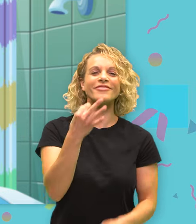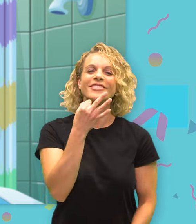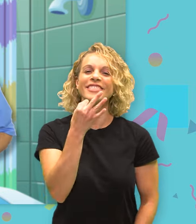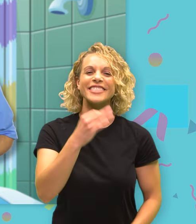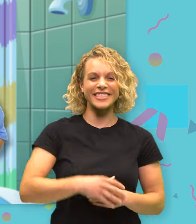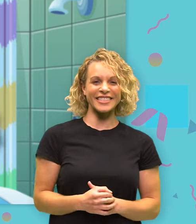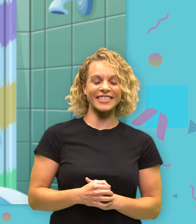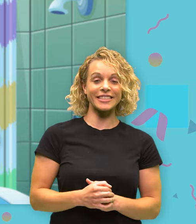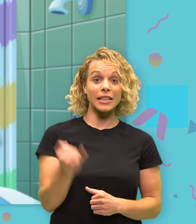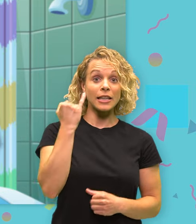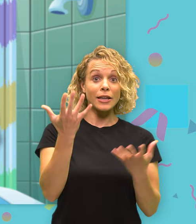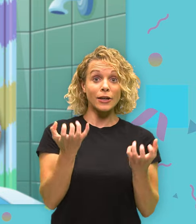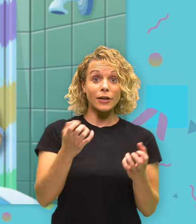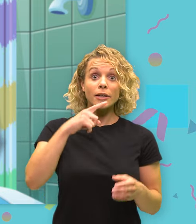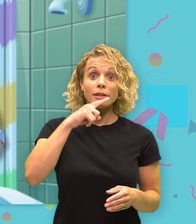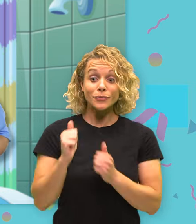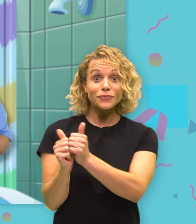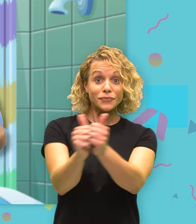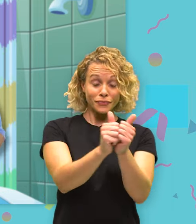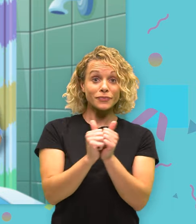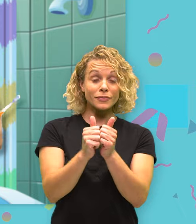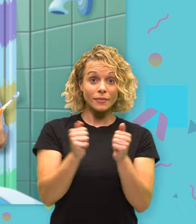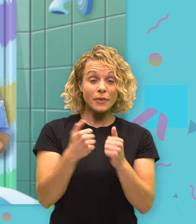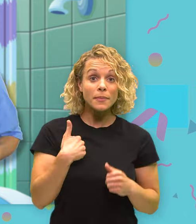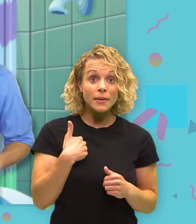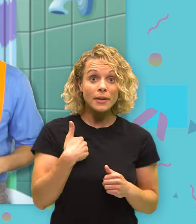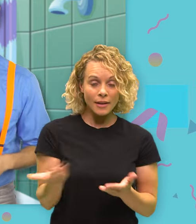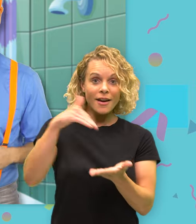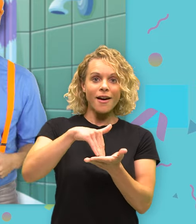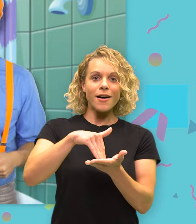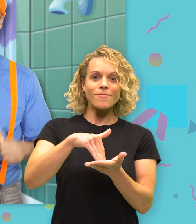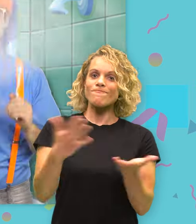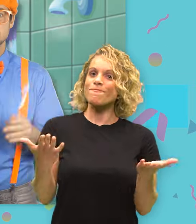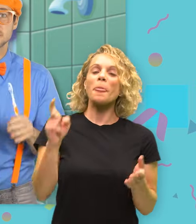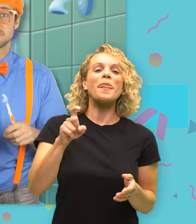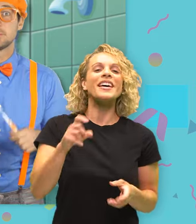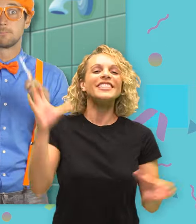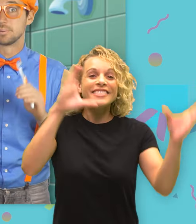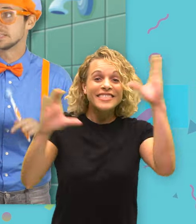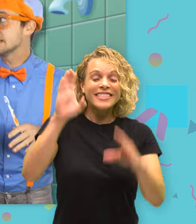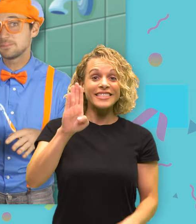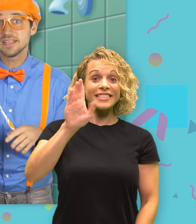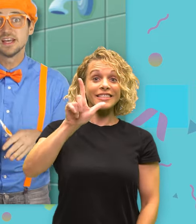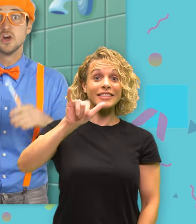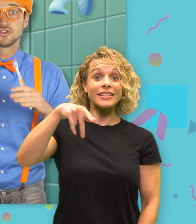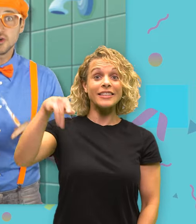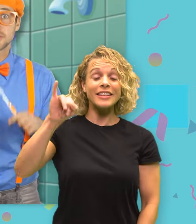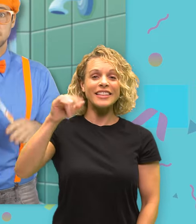soon. If you want to brush your teeth together with me again, all you gotta do is search for